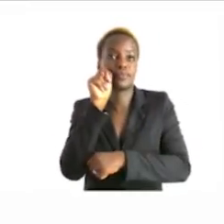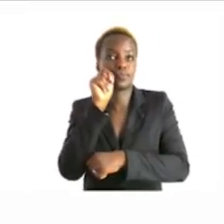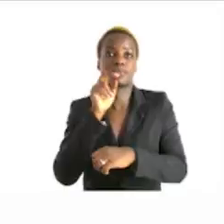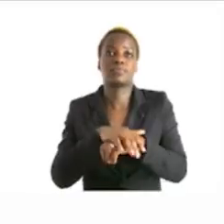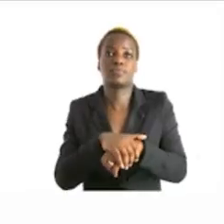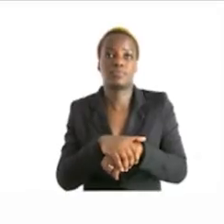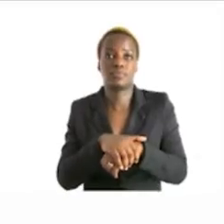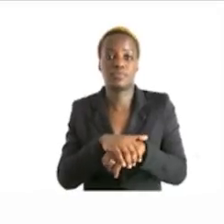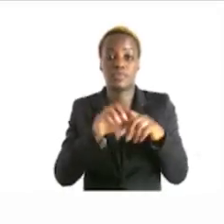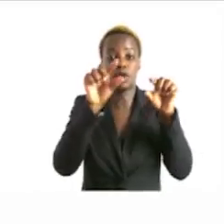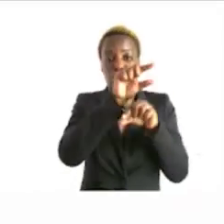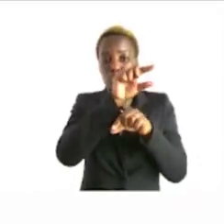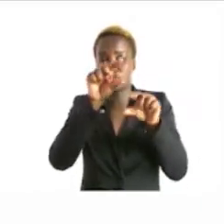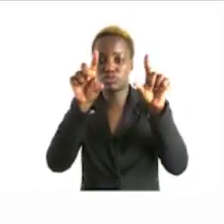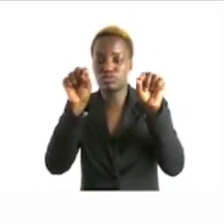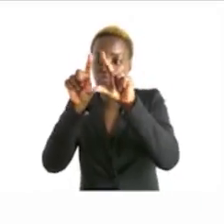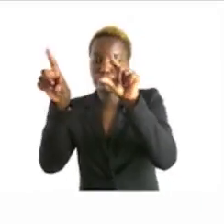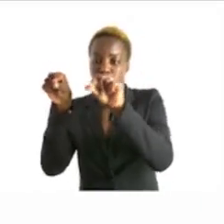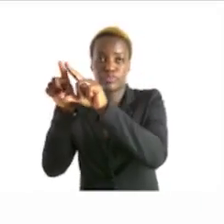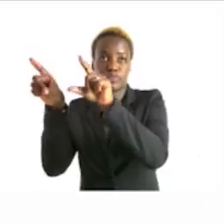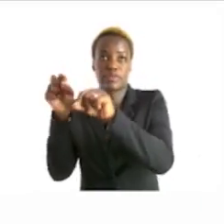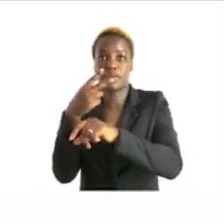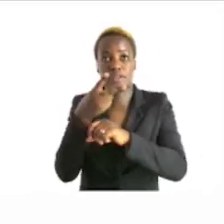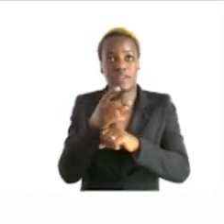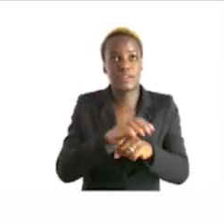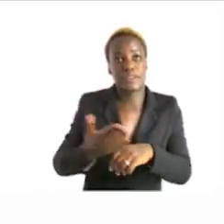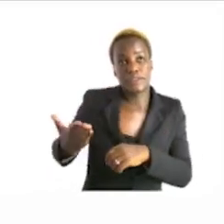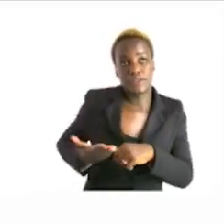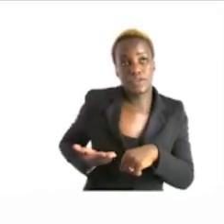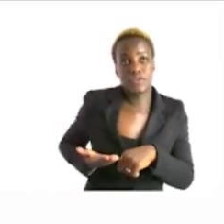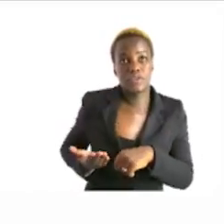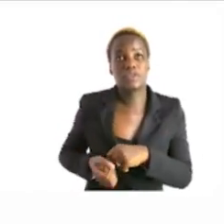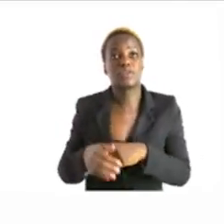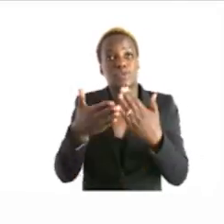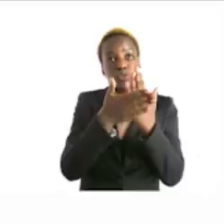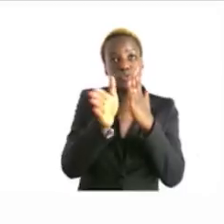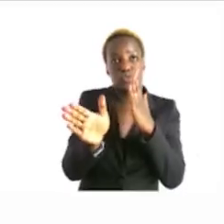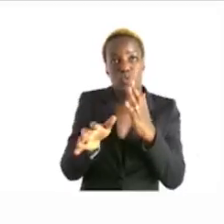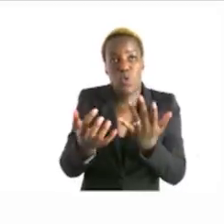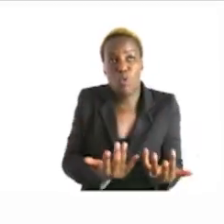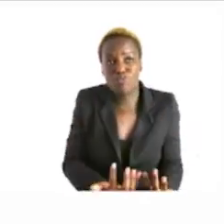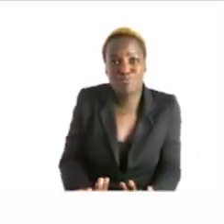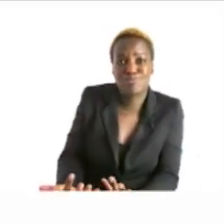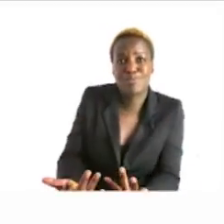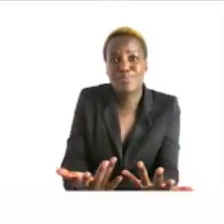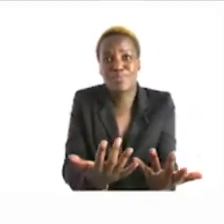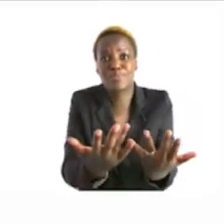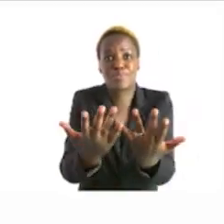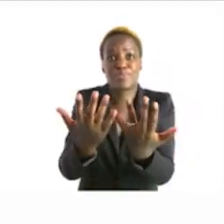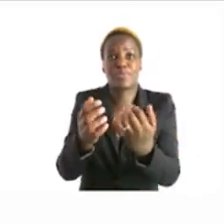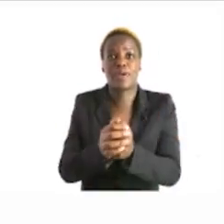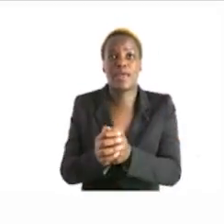word box we have the words words like chair door garden back and